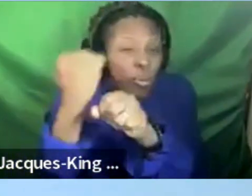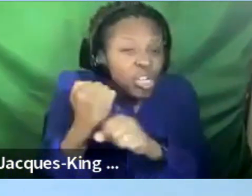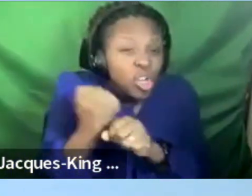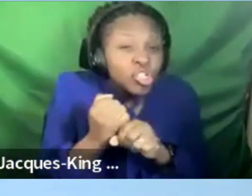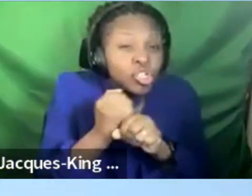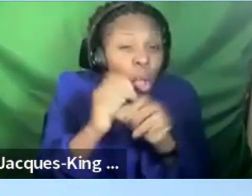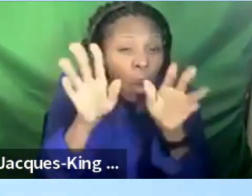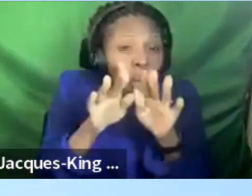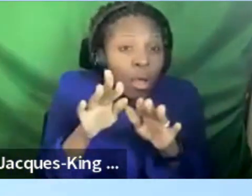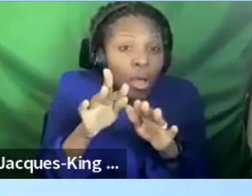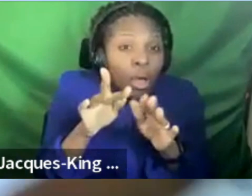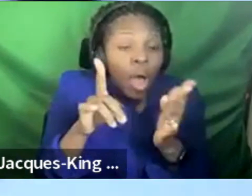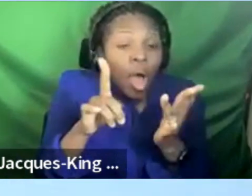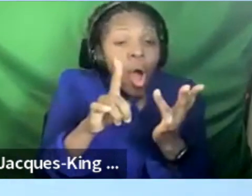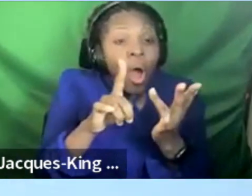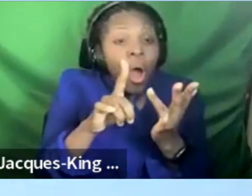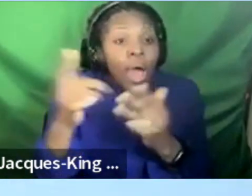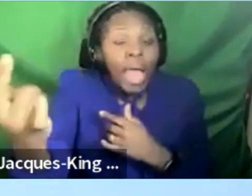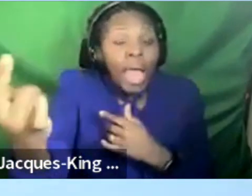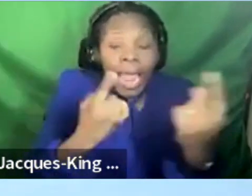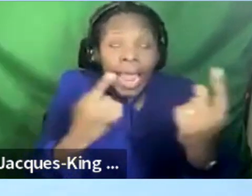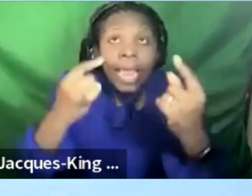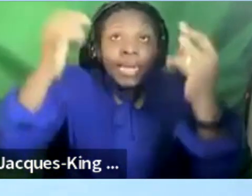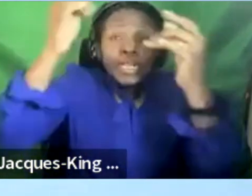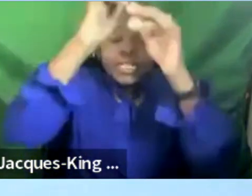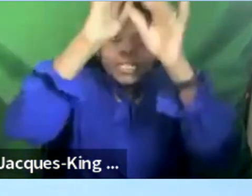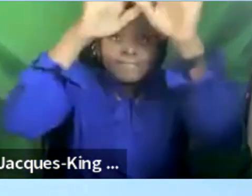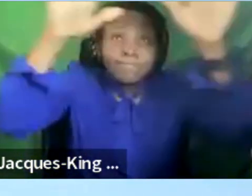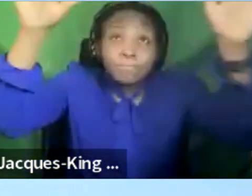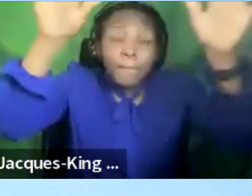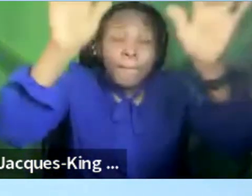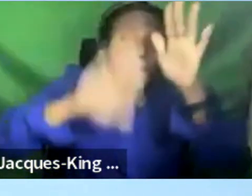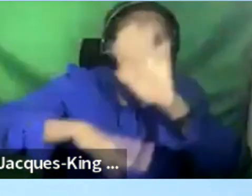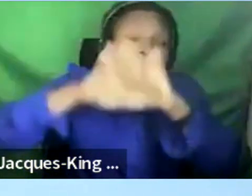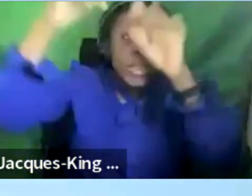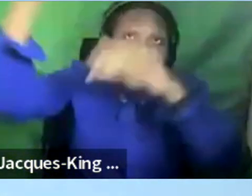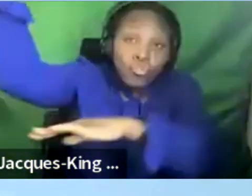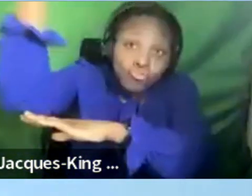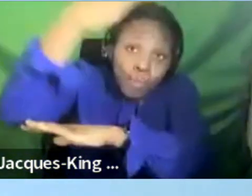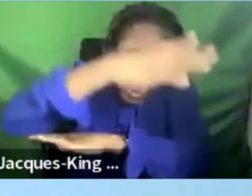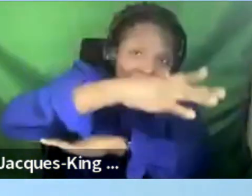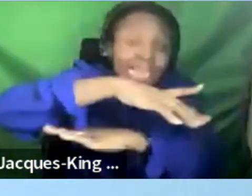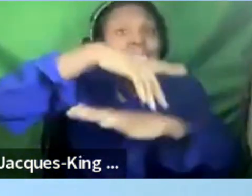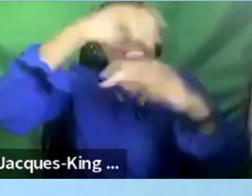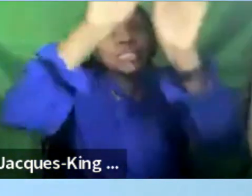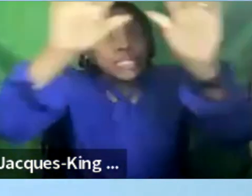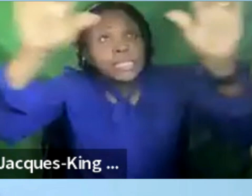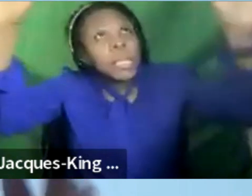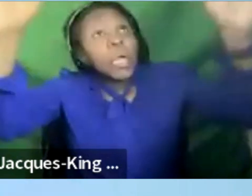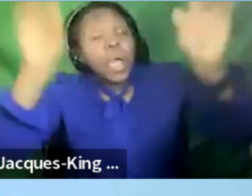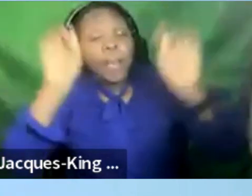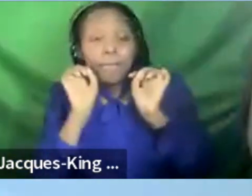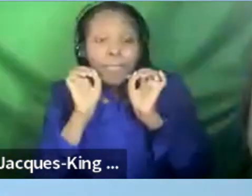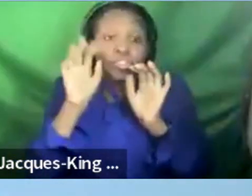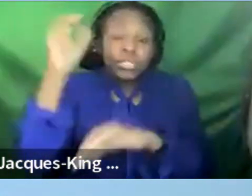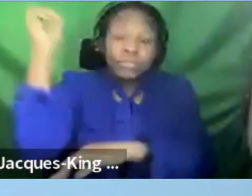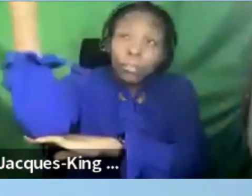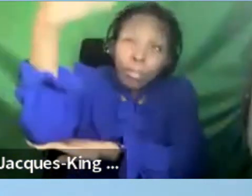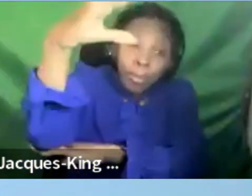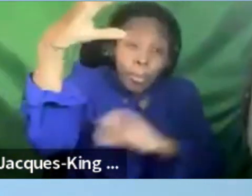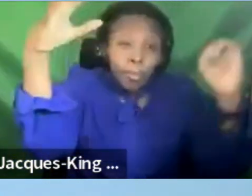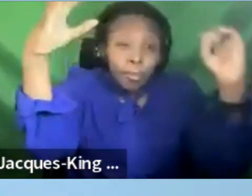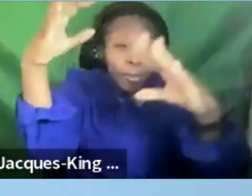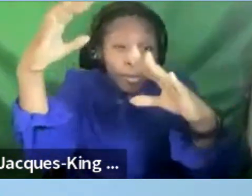production, Nash, Olivier, in comes the skyscraper and the cranes and the, you know, and in the projections